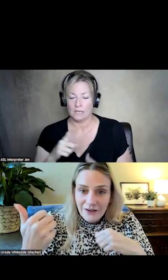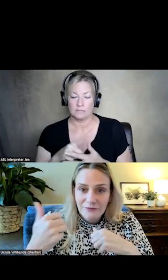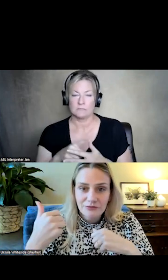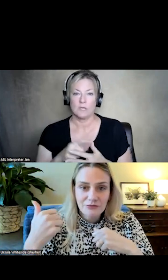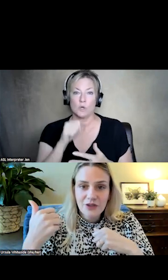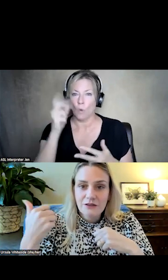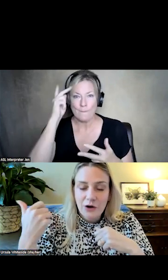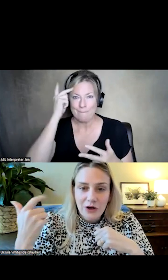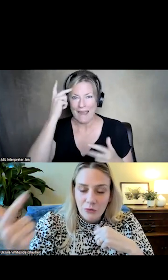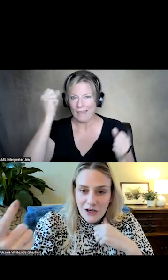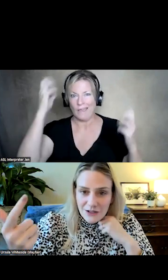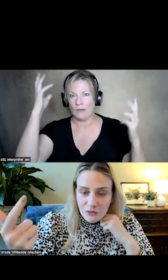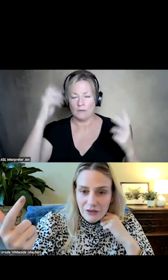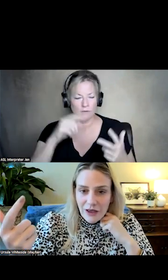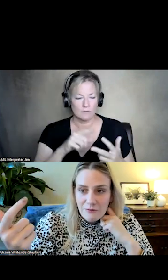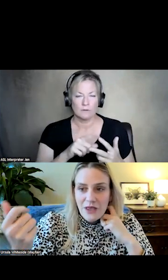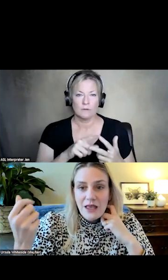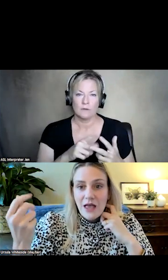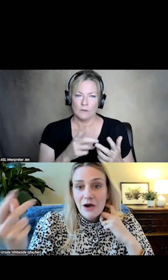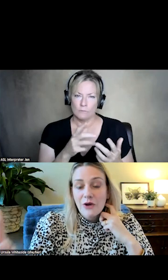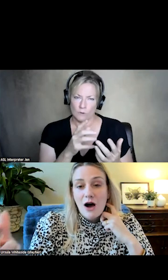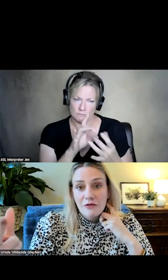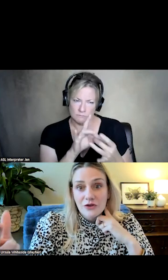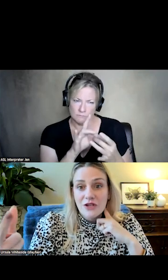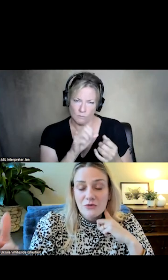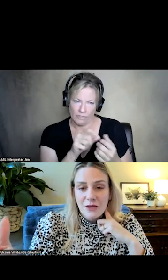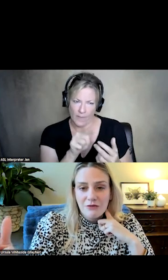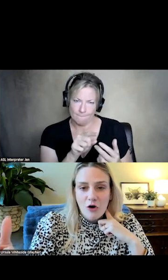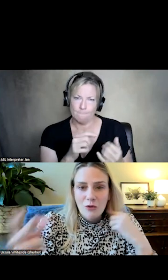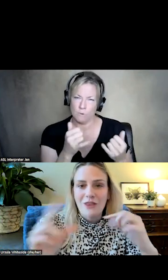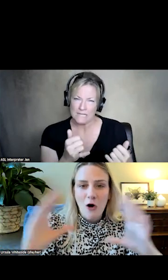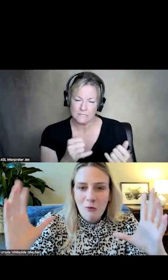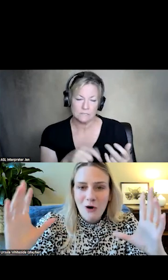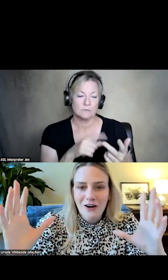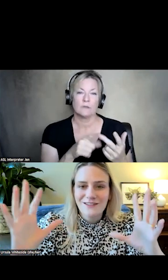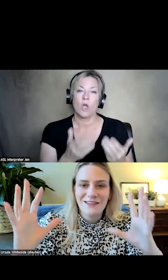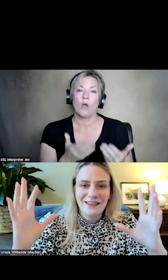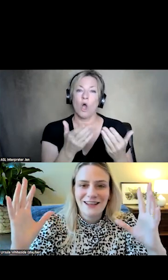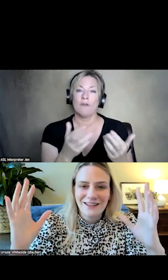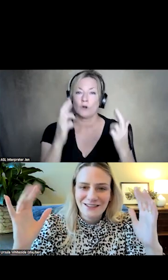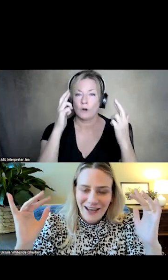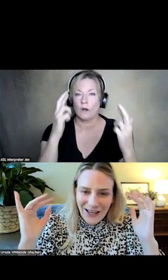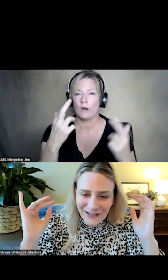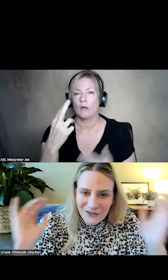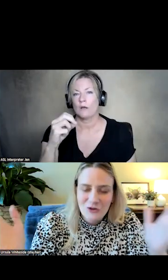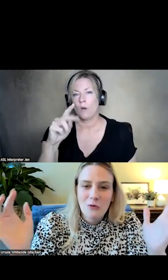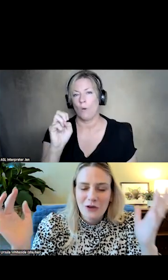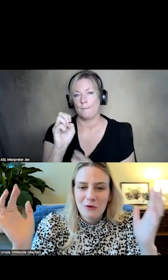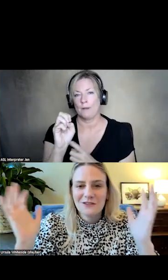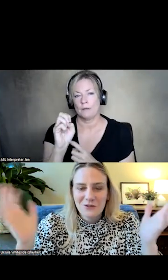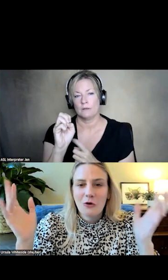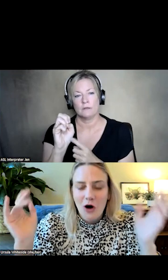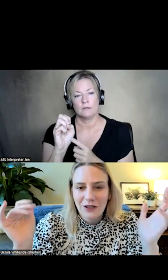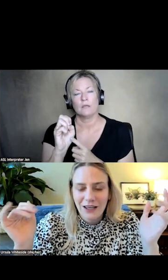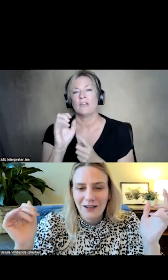panic, that we are present with them, and that we offer some type of hope. And that hope part is the thing that is in so many